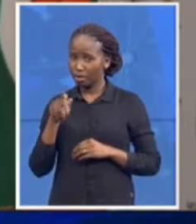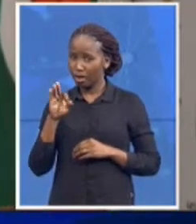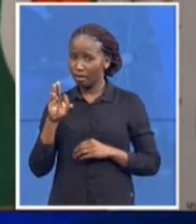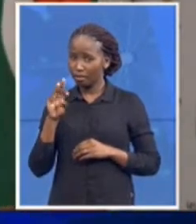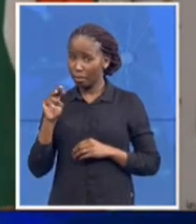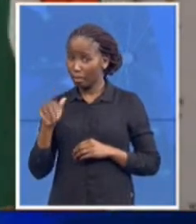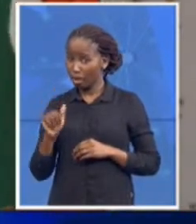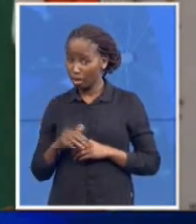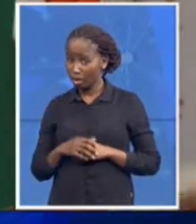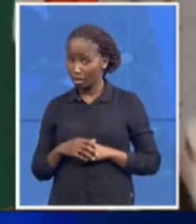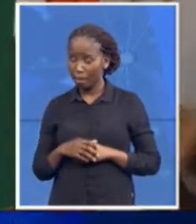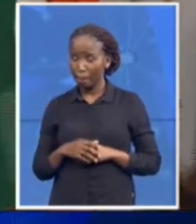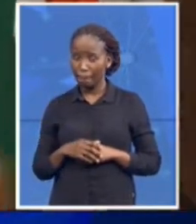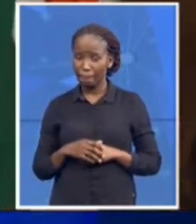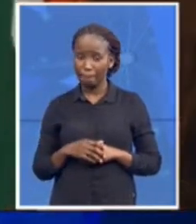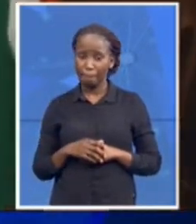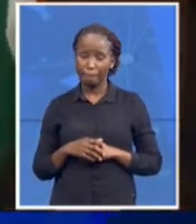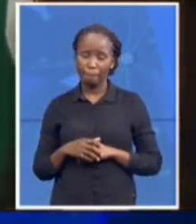which